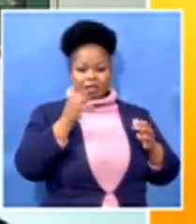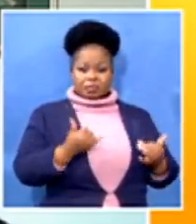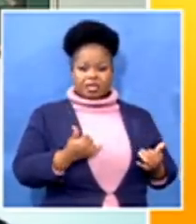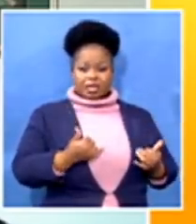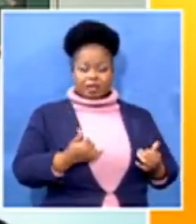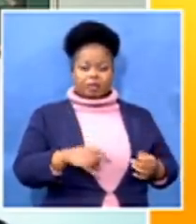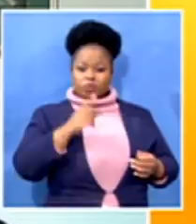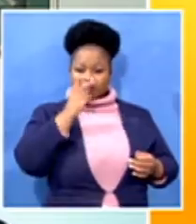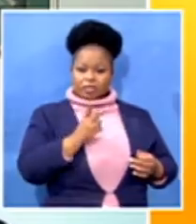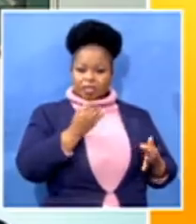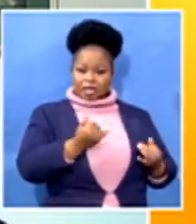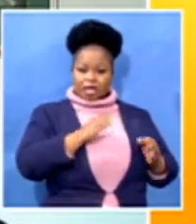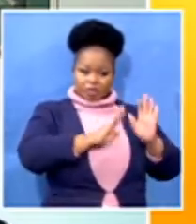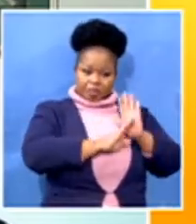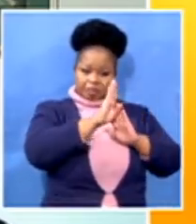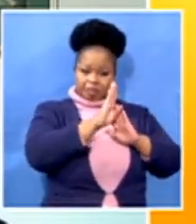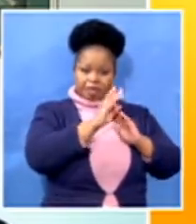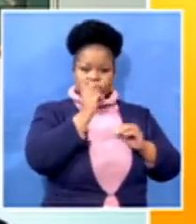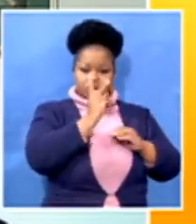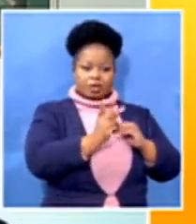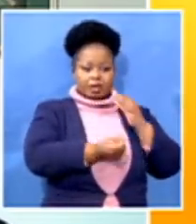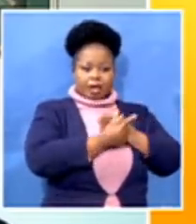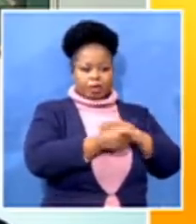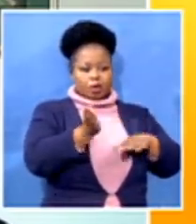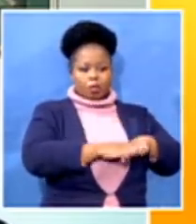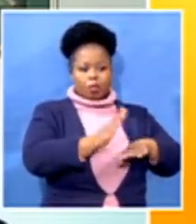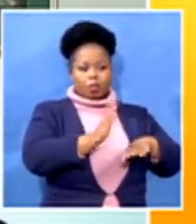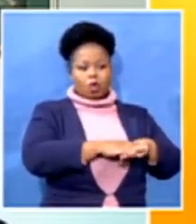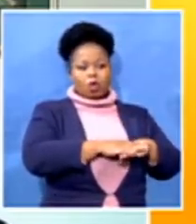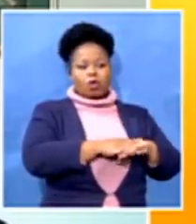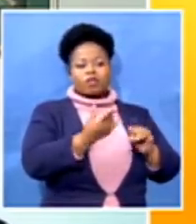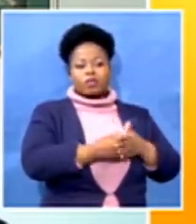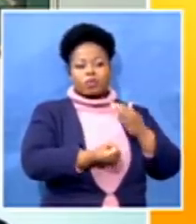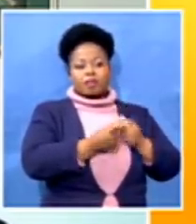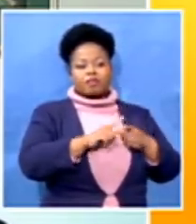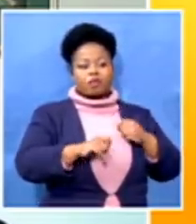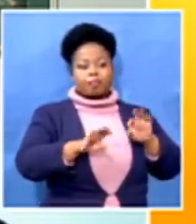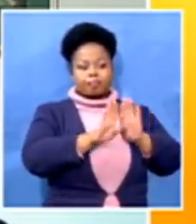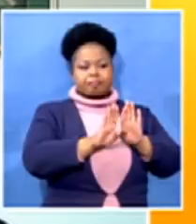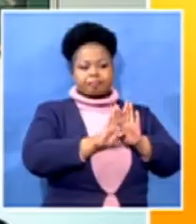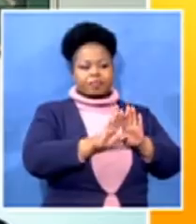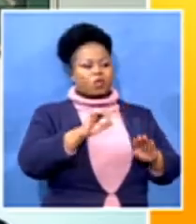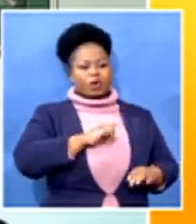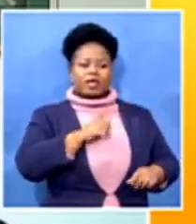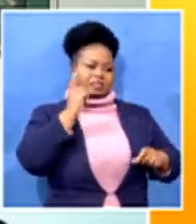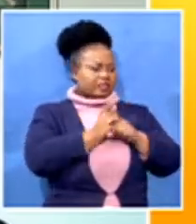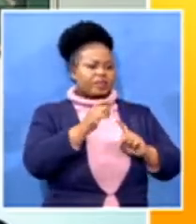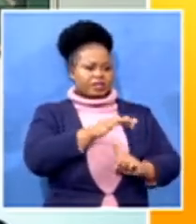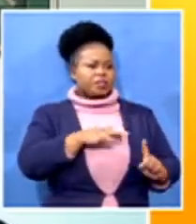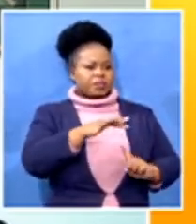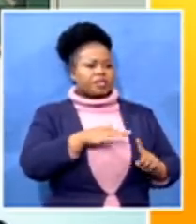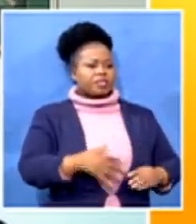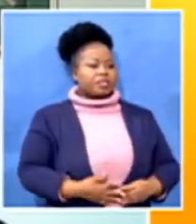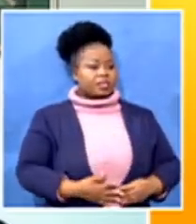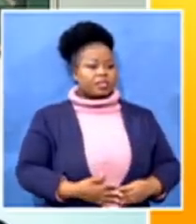an uptick in the cases that may arise from this lockdown? Because it is a difficult situation, and people